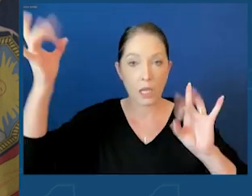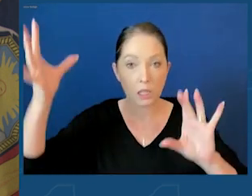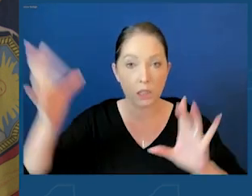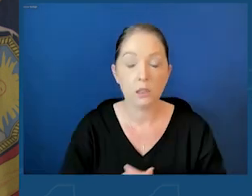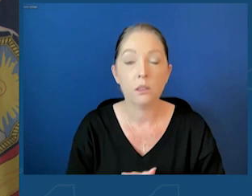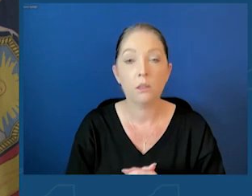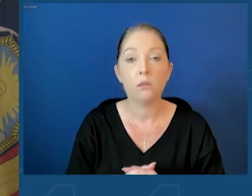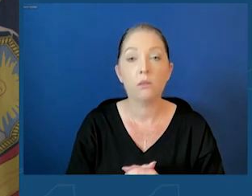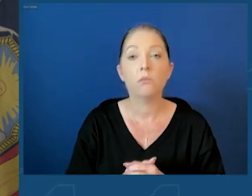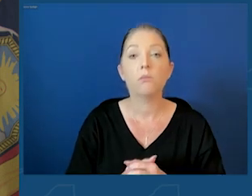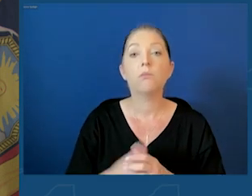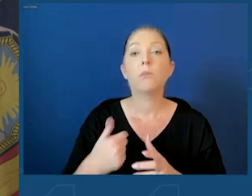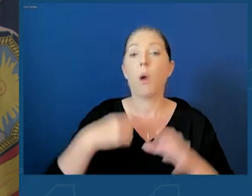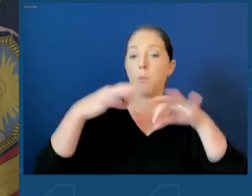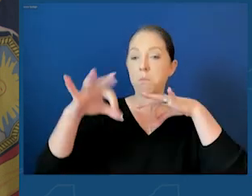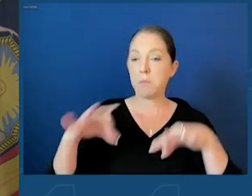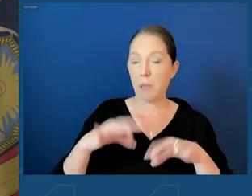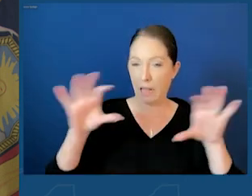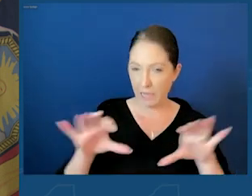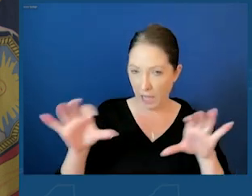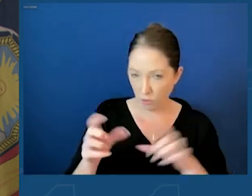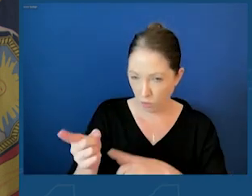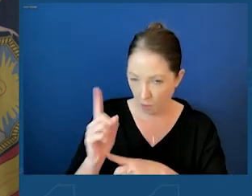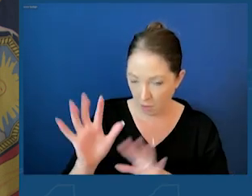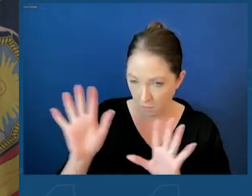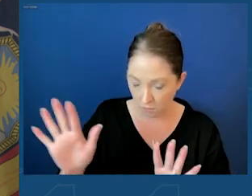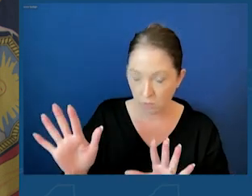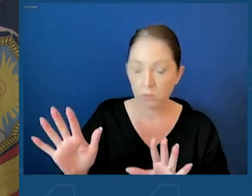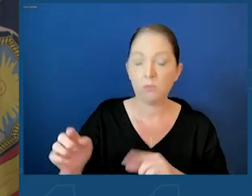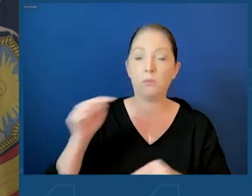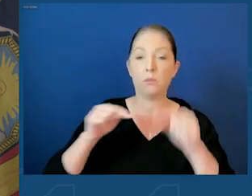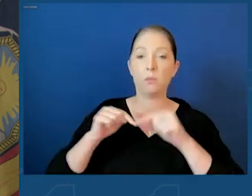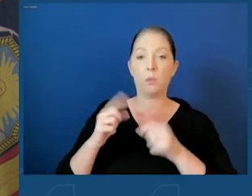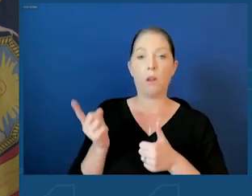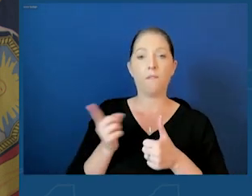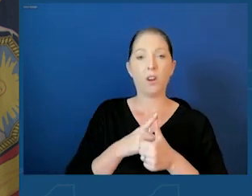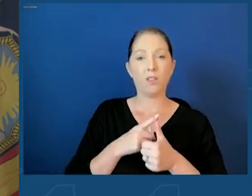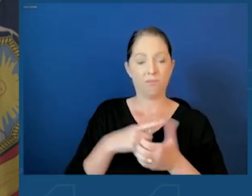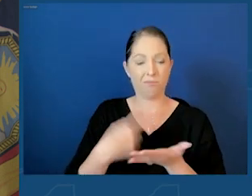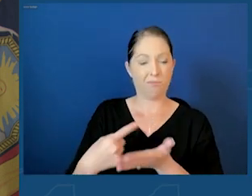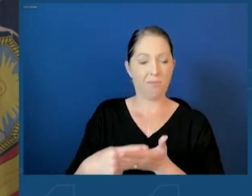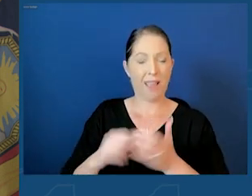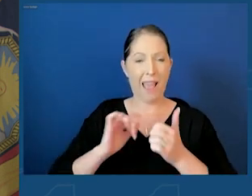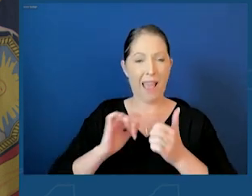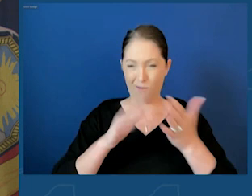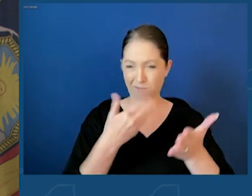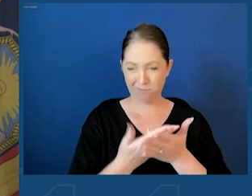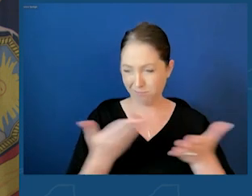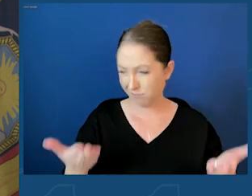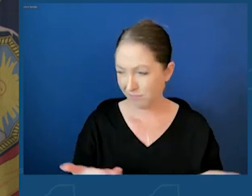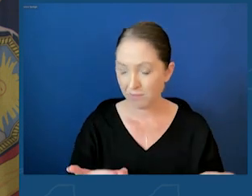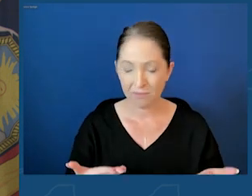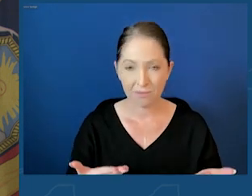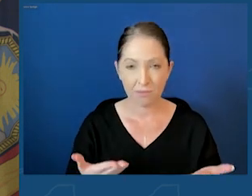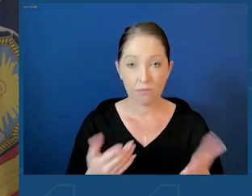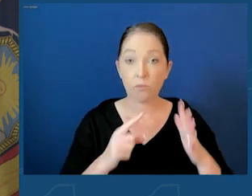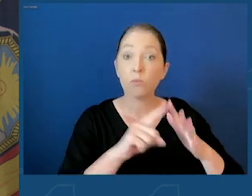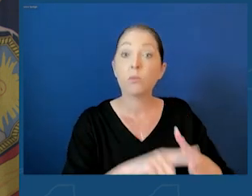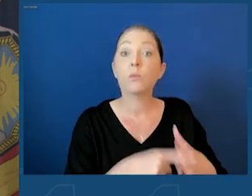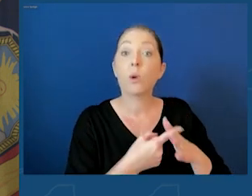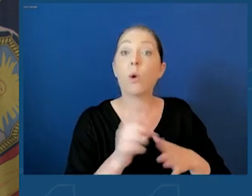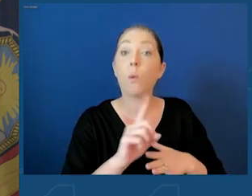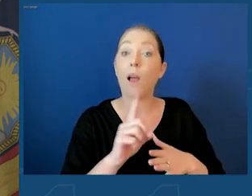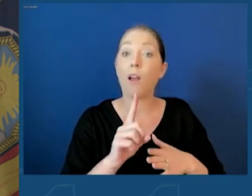those actions in a moment, but first, let's talk about how we got here. It all started at our nation's southern